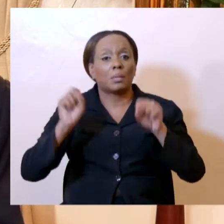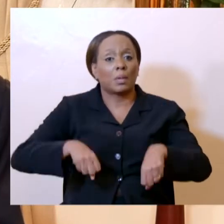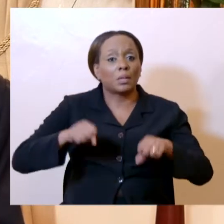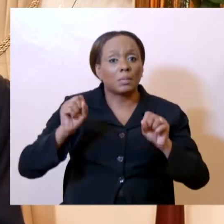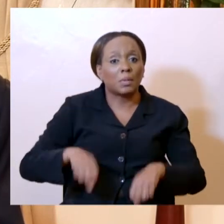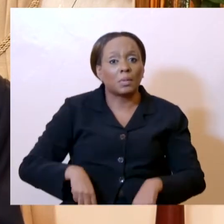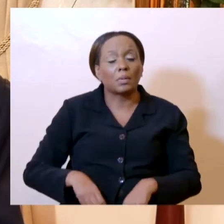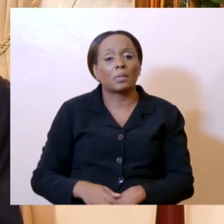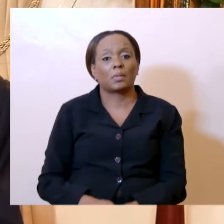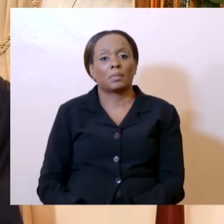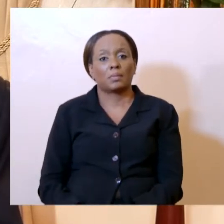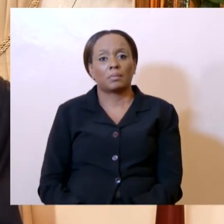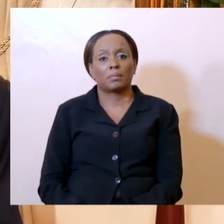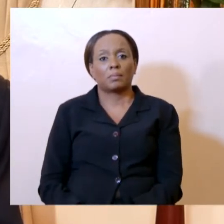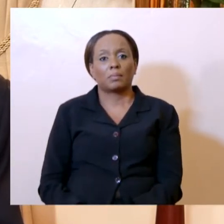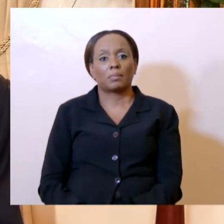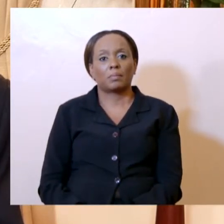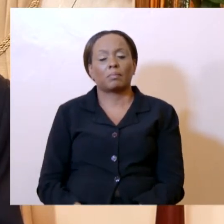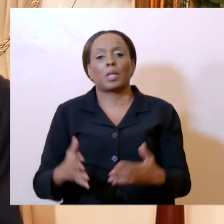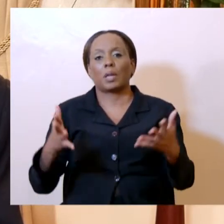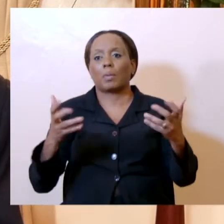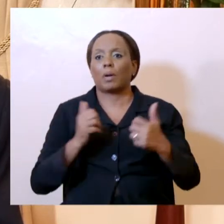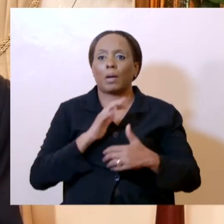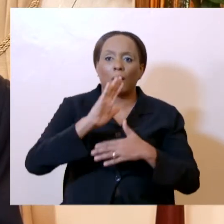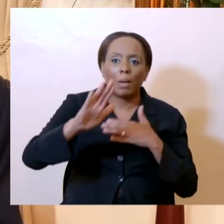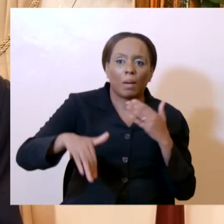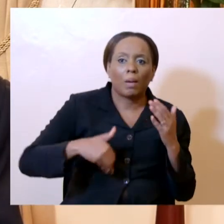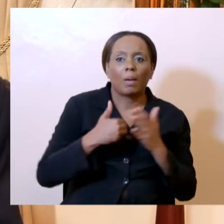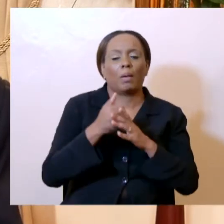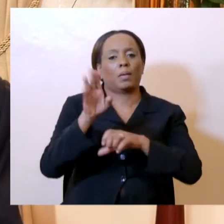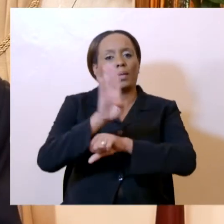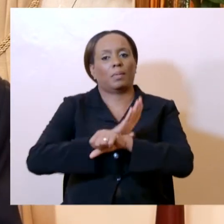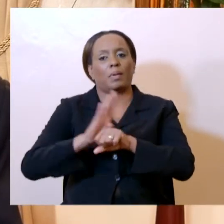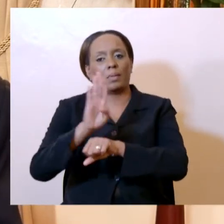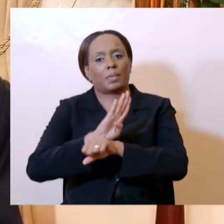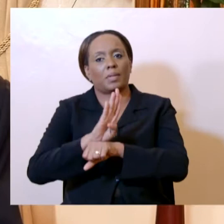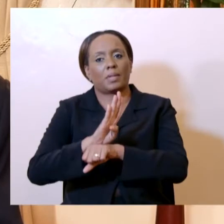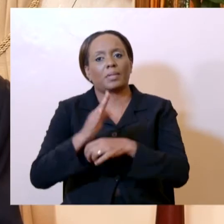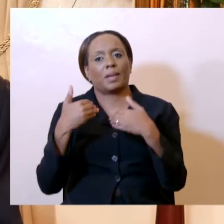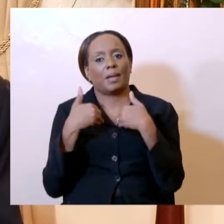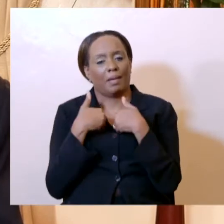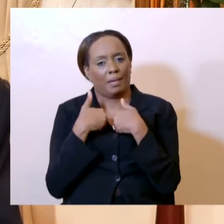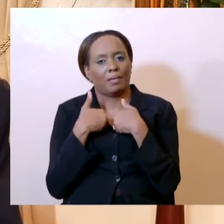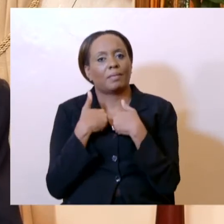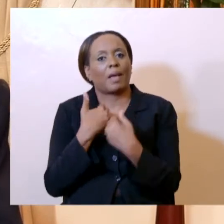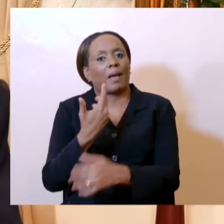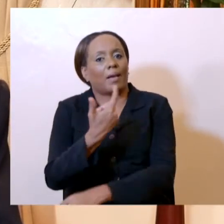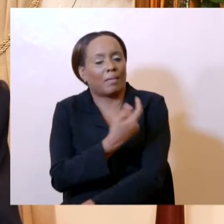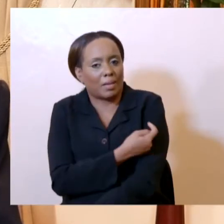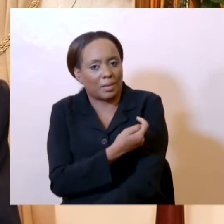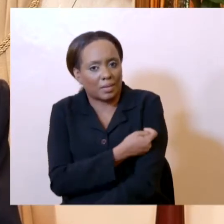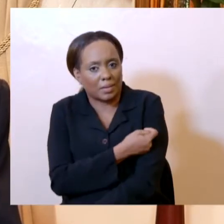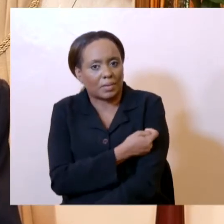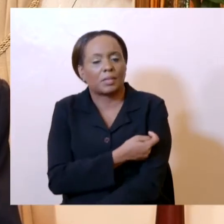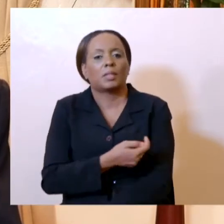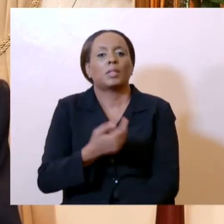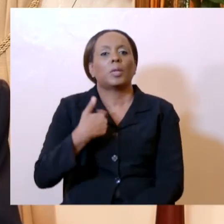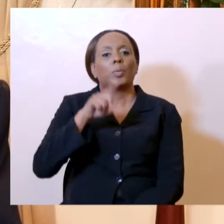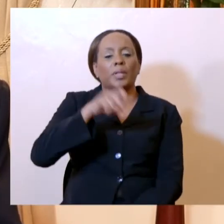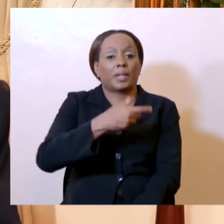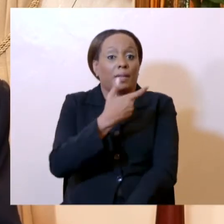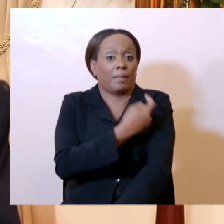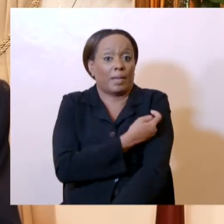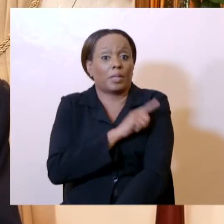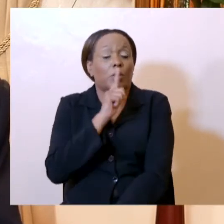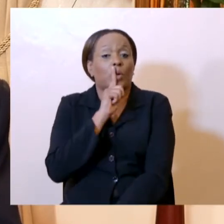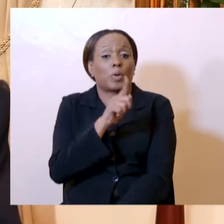to cover all of Barbados. Okay, so we need a tool that is effective, and that's